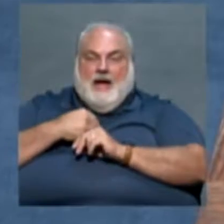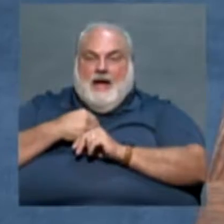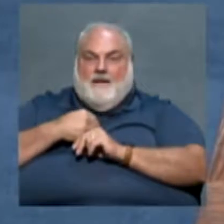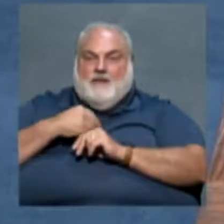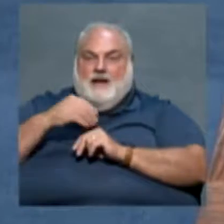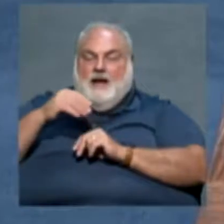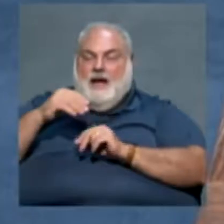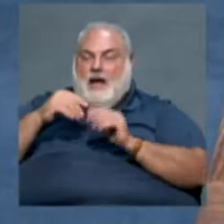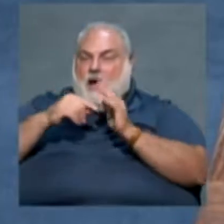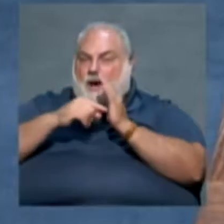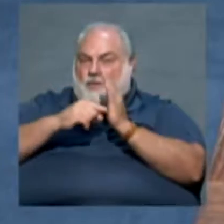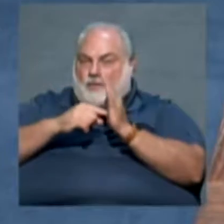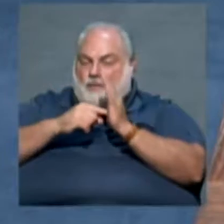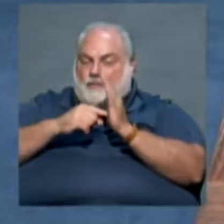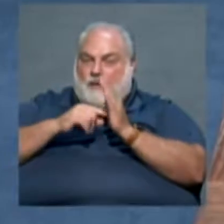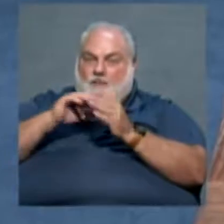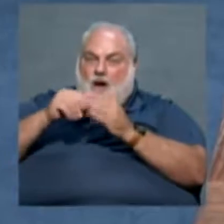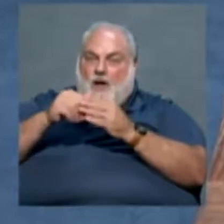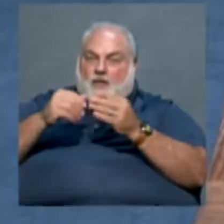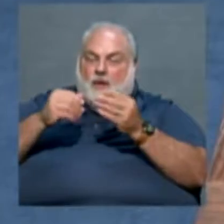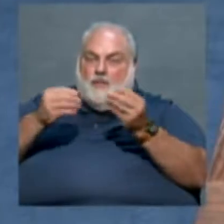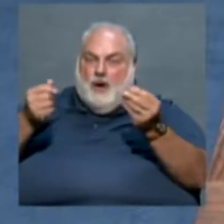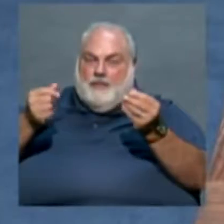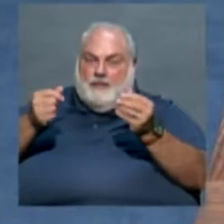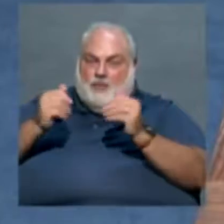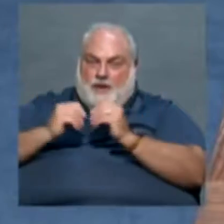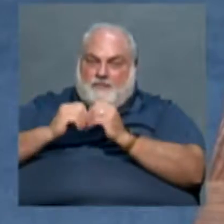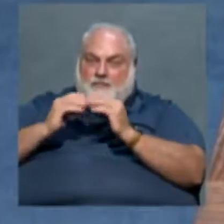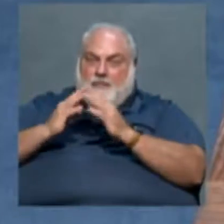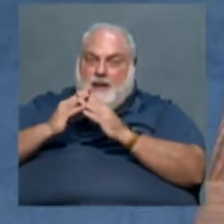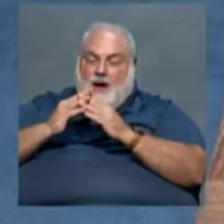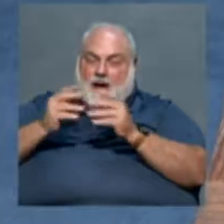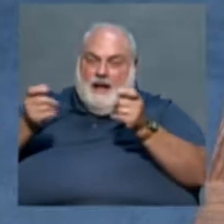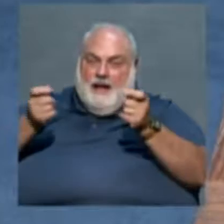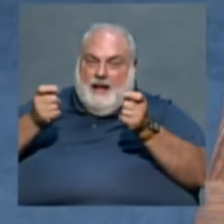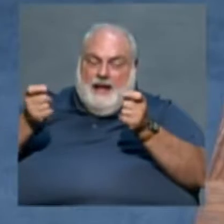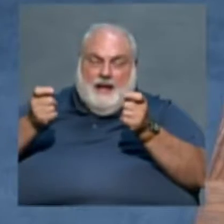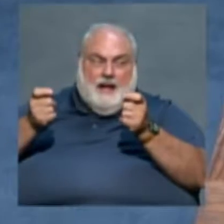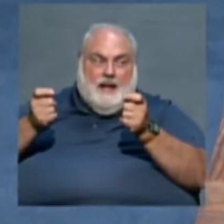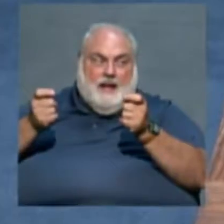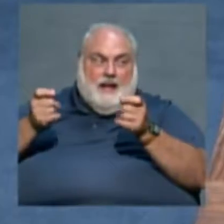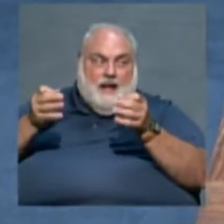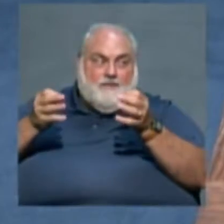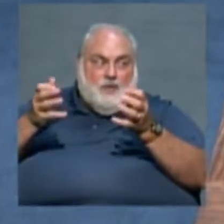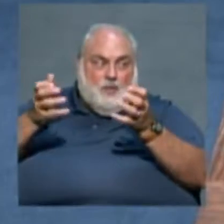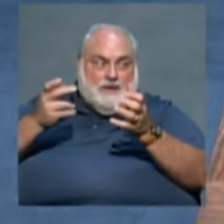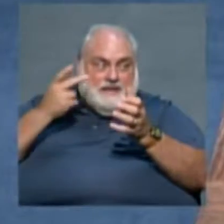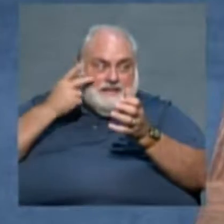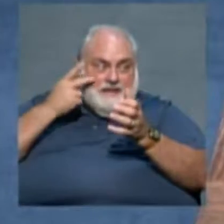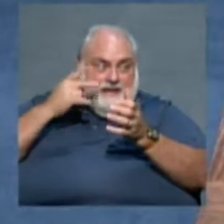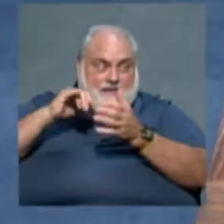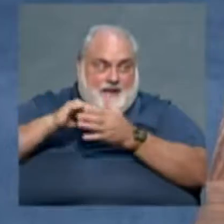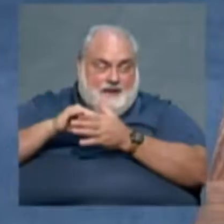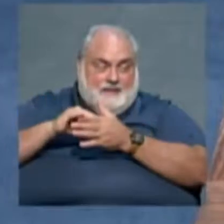of the properties that we built on, that we are currently fixing to build on. If you guys would like to see it.